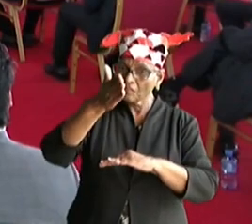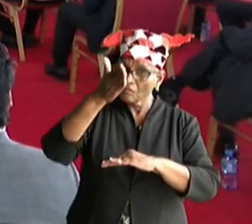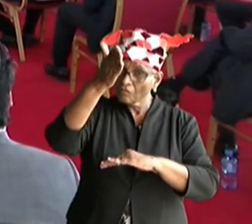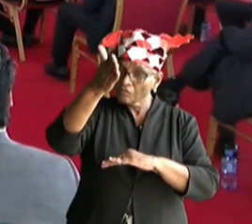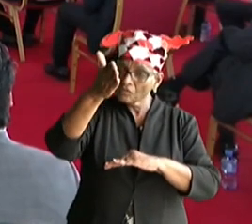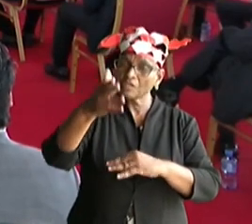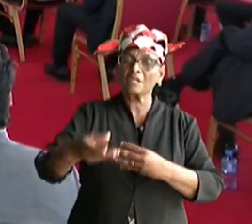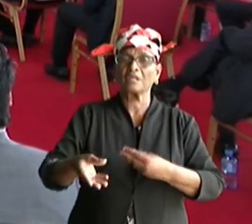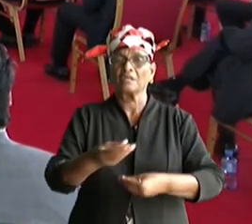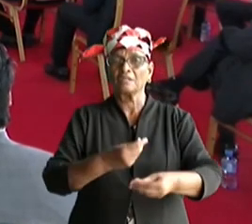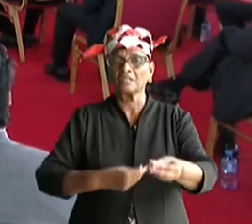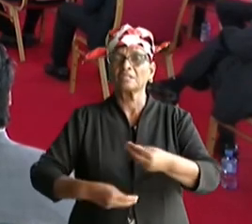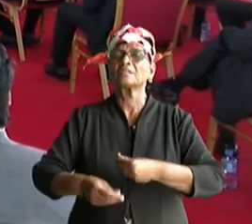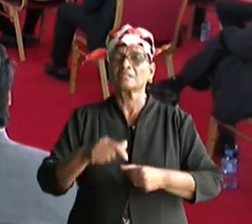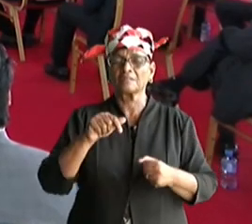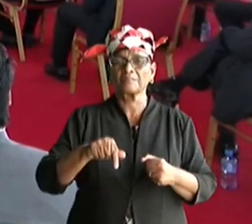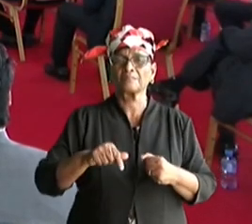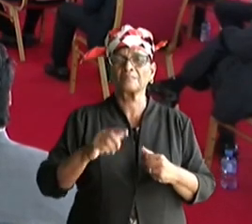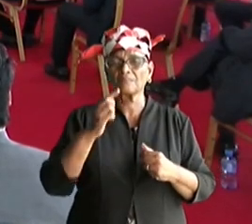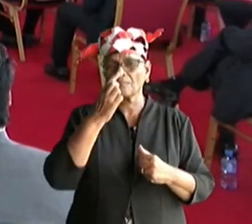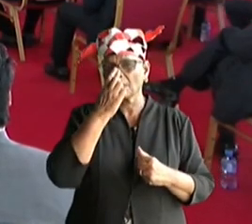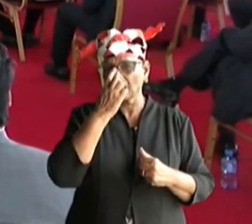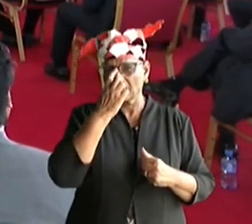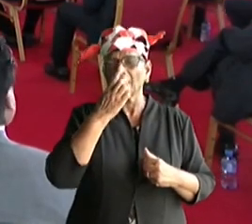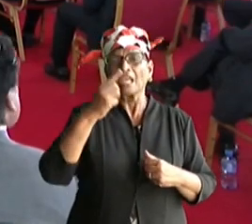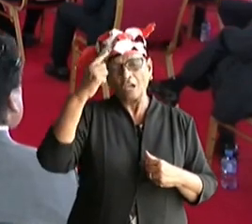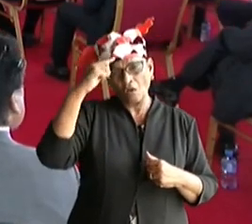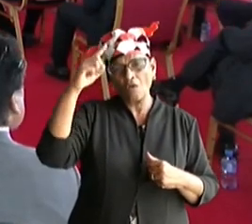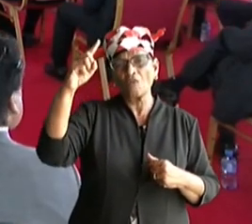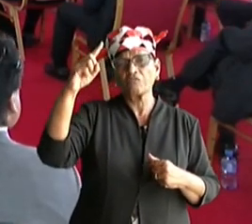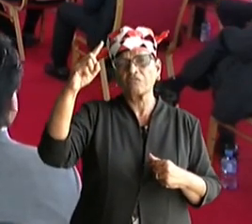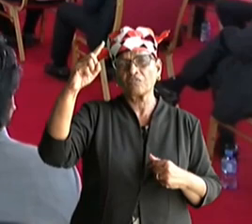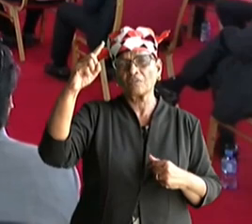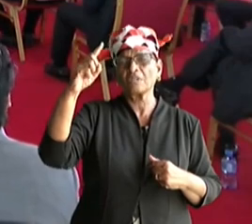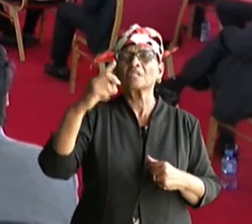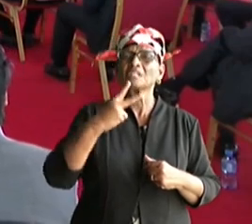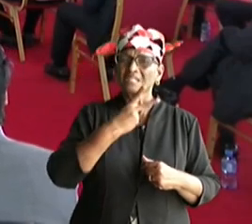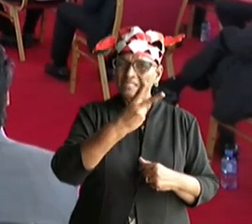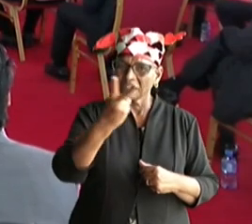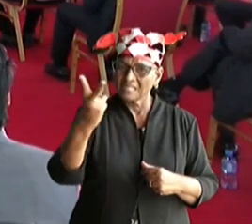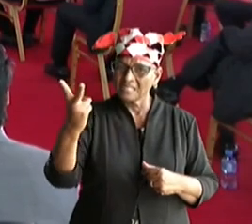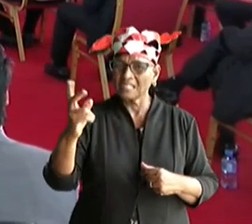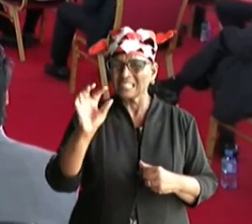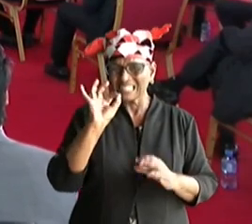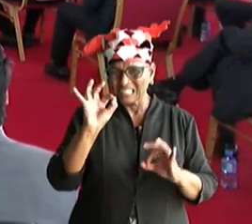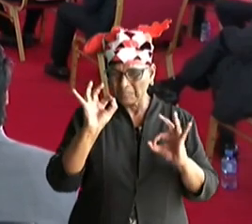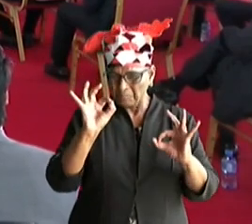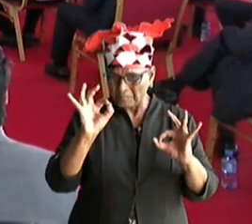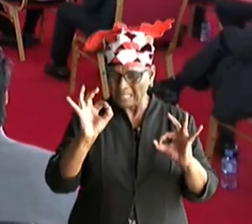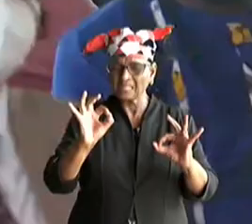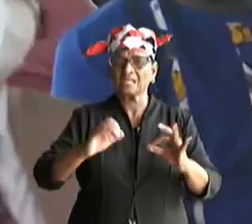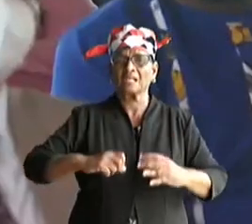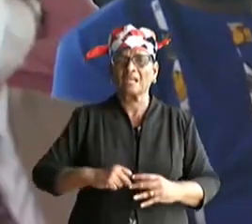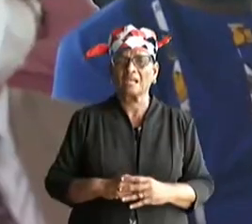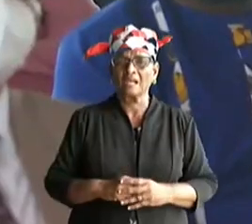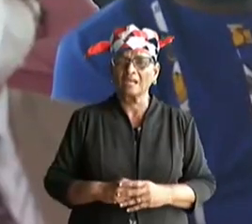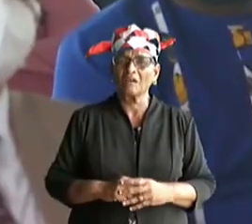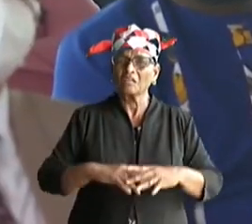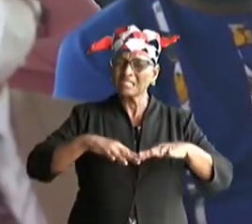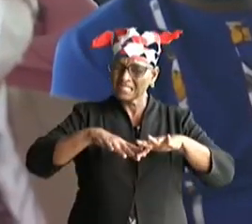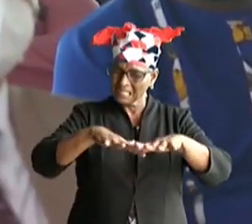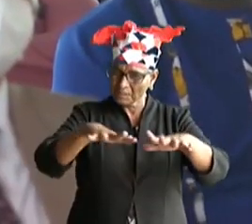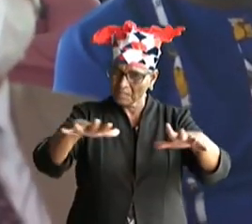economies are intertwined. I believe we should seize this special period to strengthen